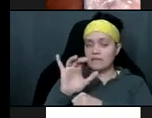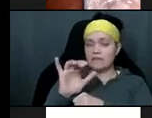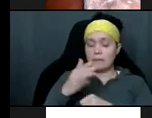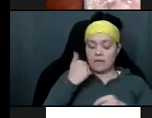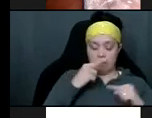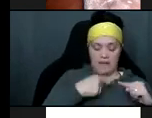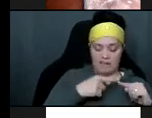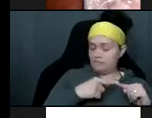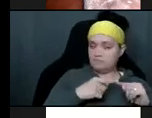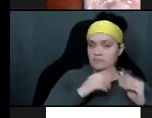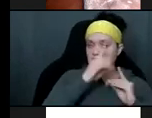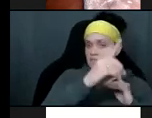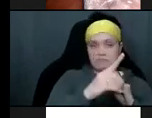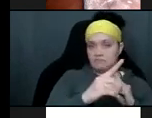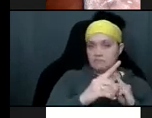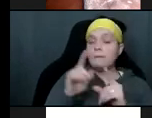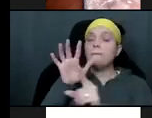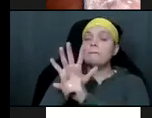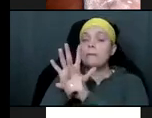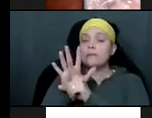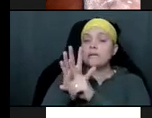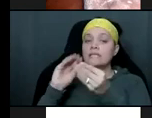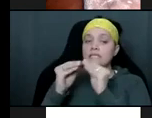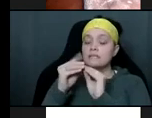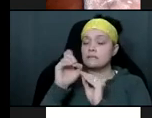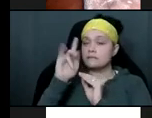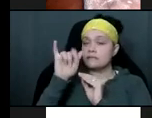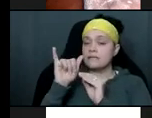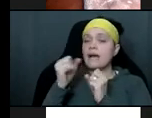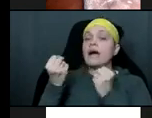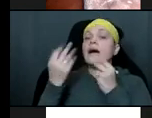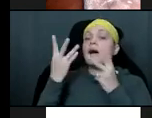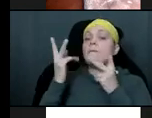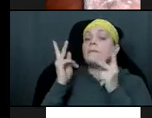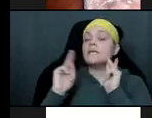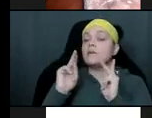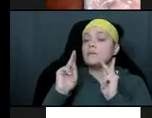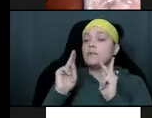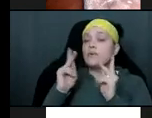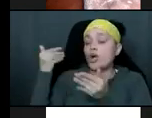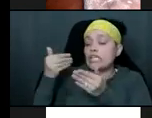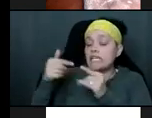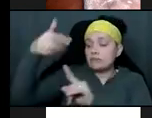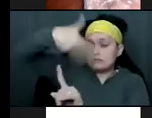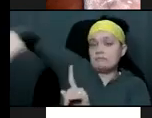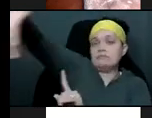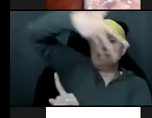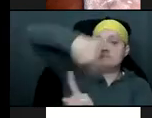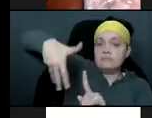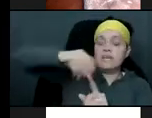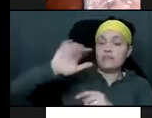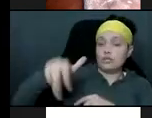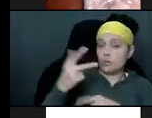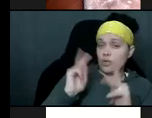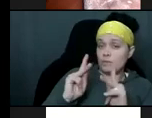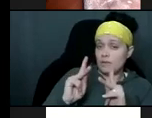distance, choosing population density. How crowded are the places nearby? If there's just 3 people